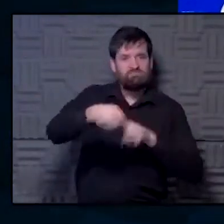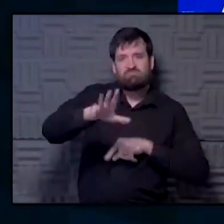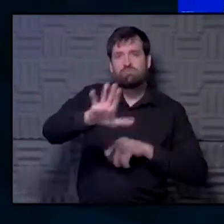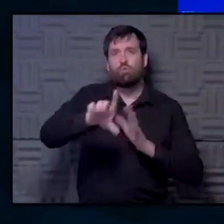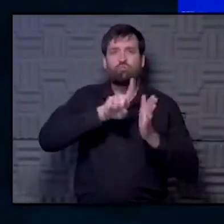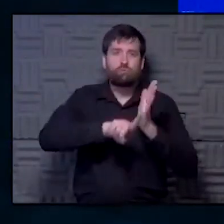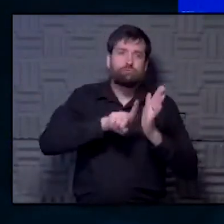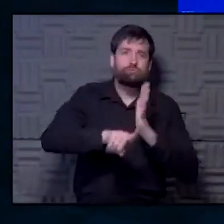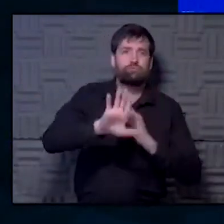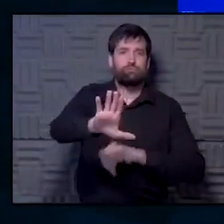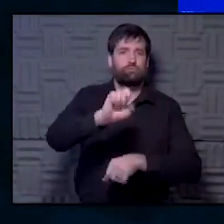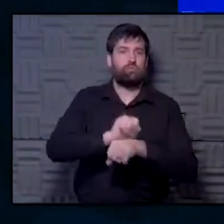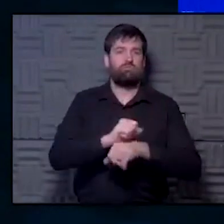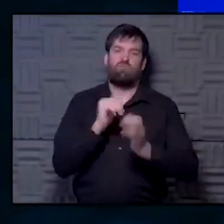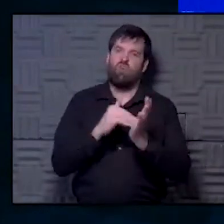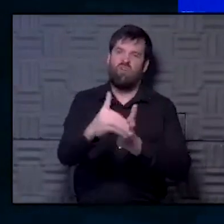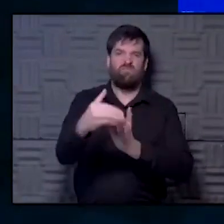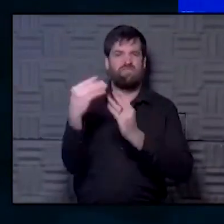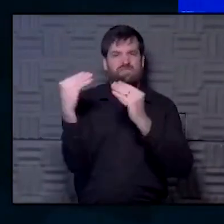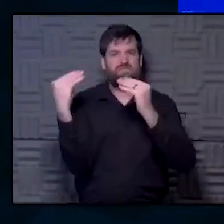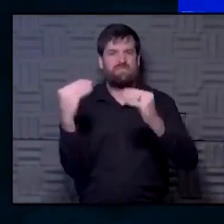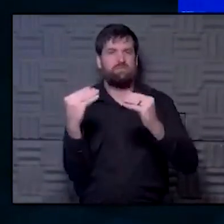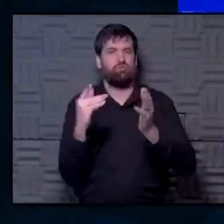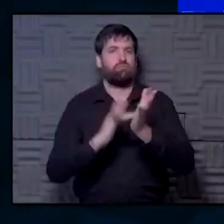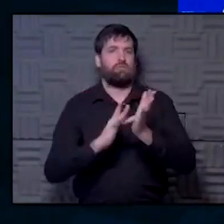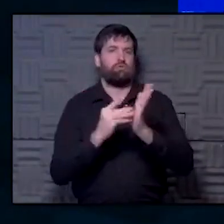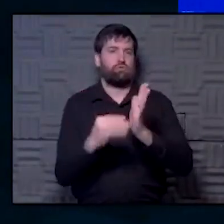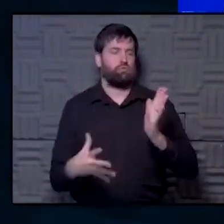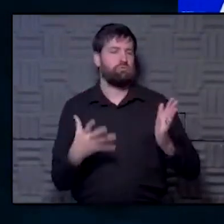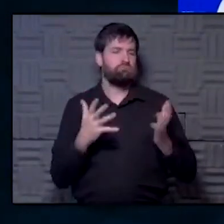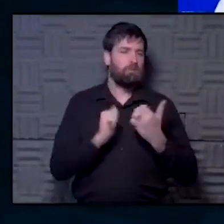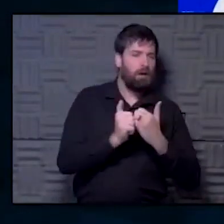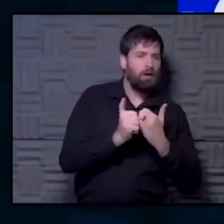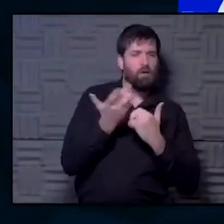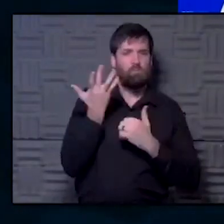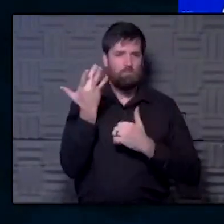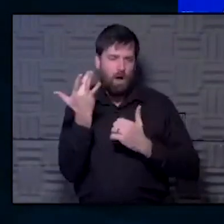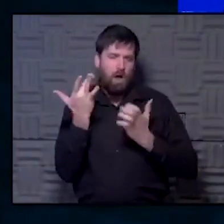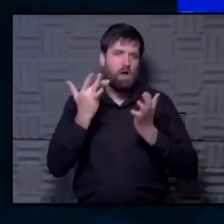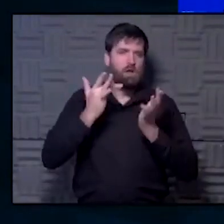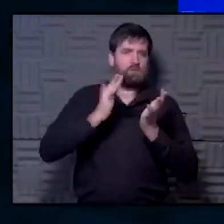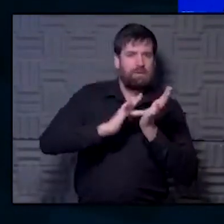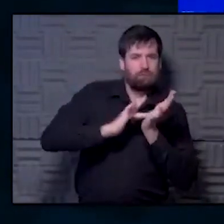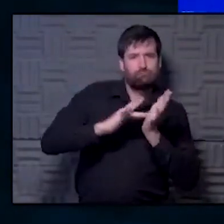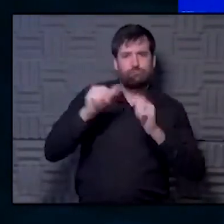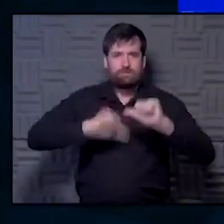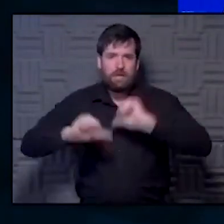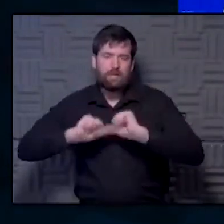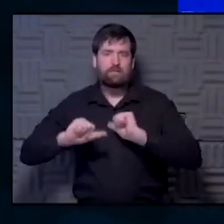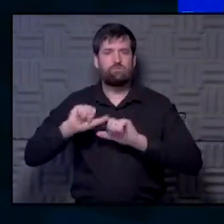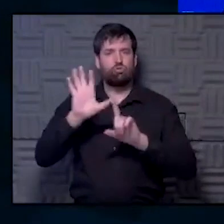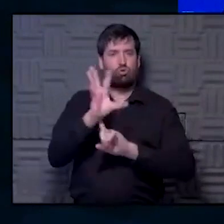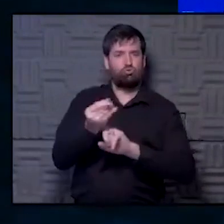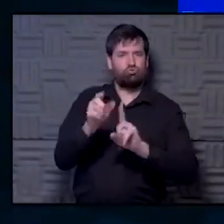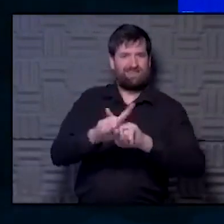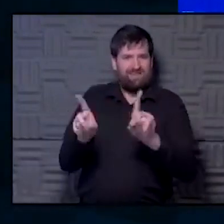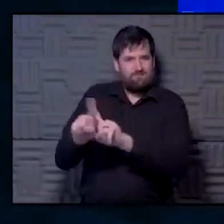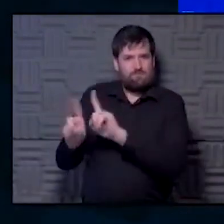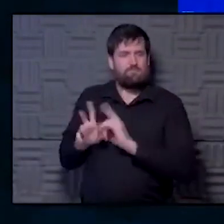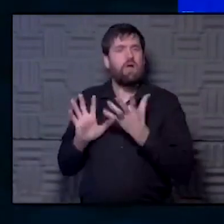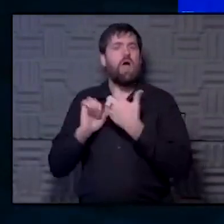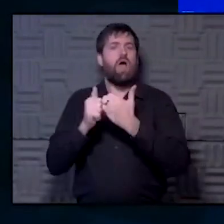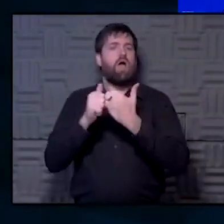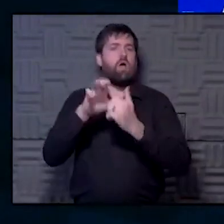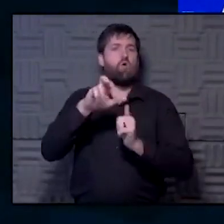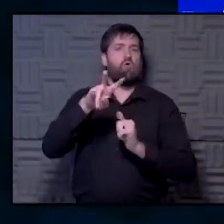your work. You often teach medical students about the how and why around science and medicine and cultural differences. man, what can we do with